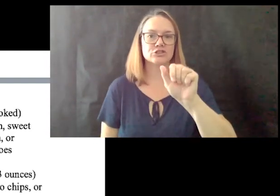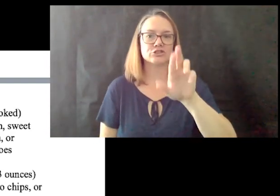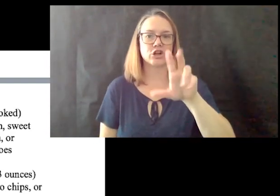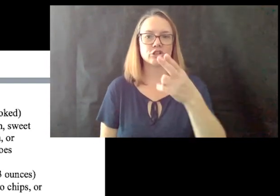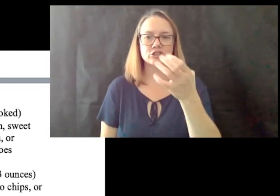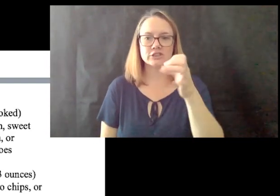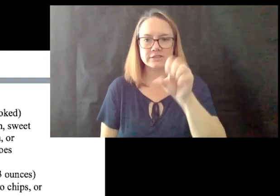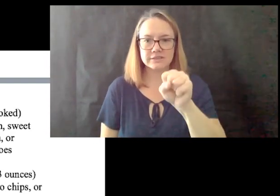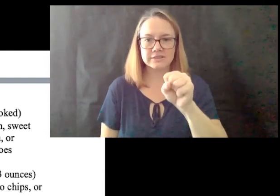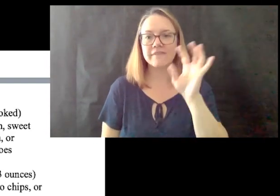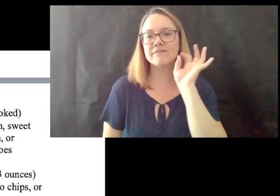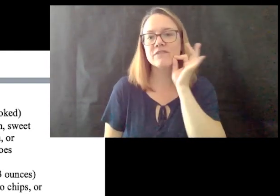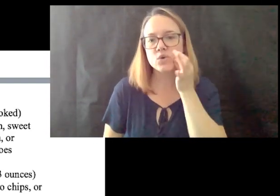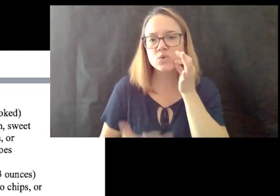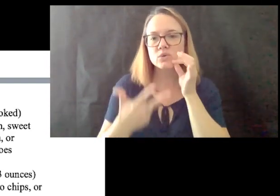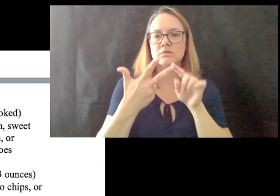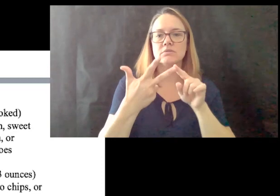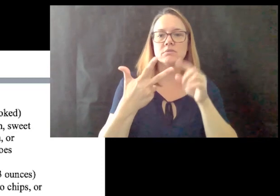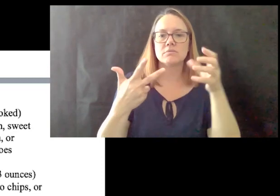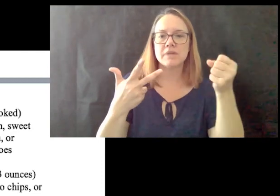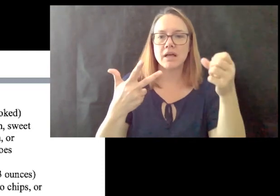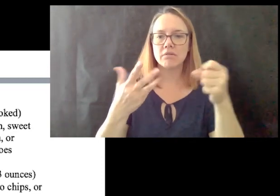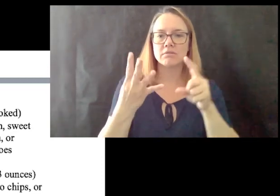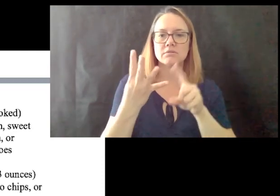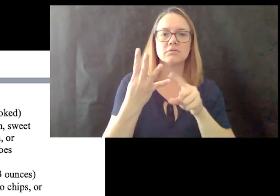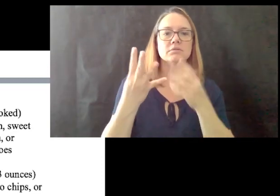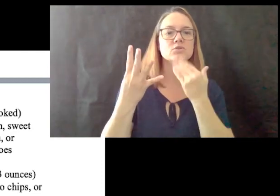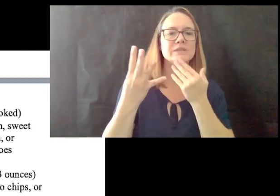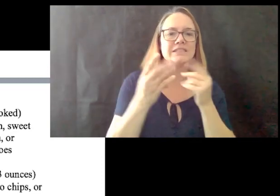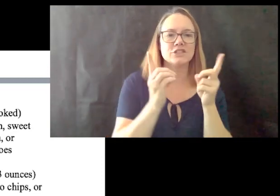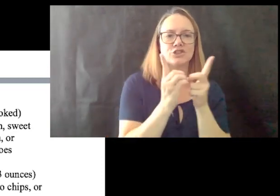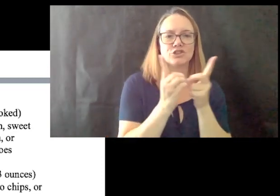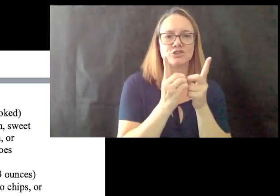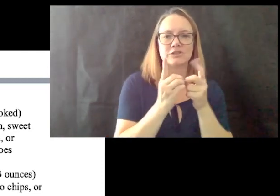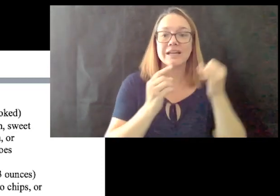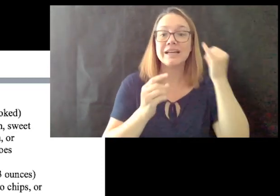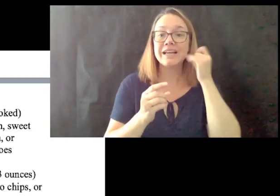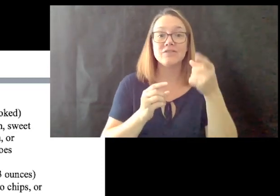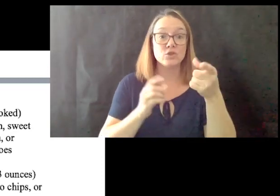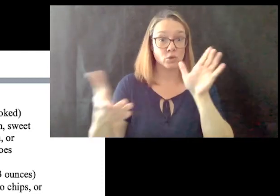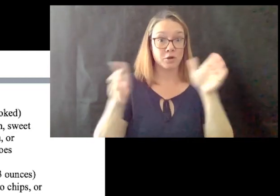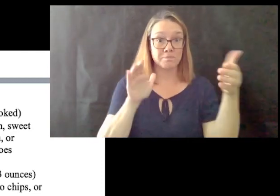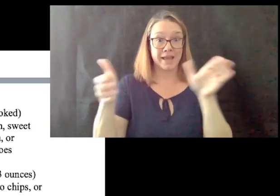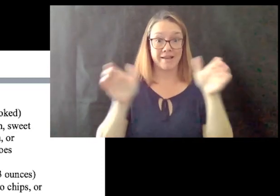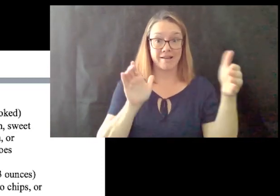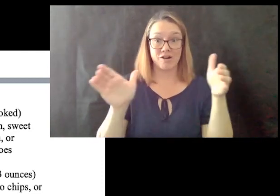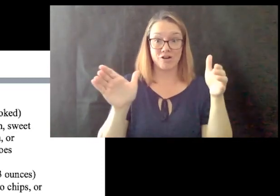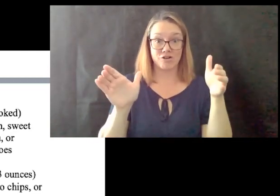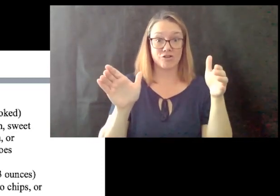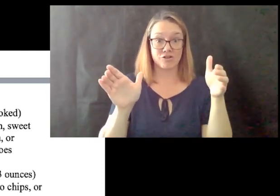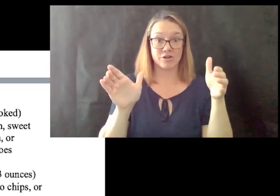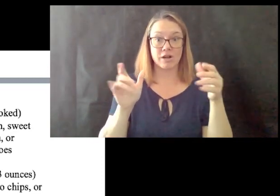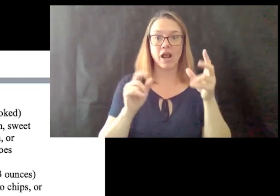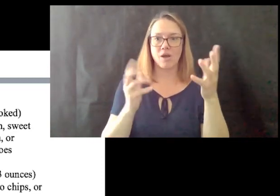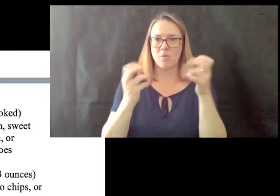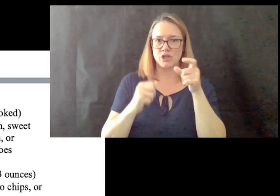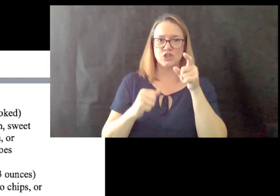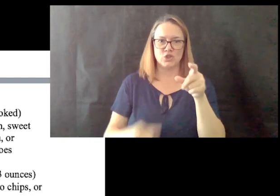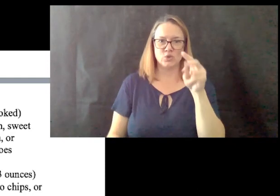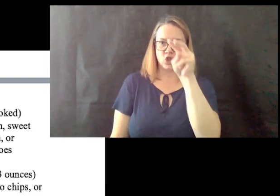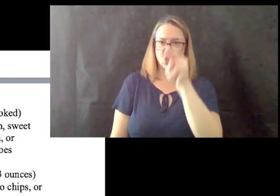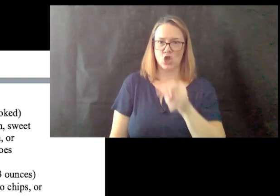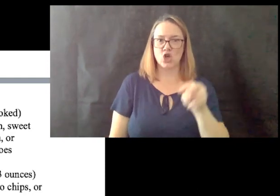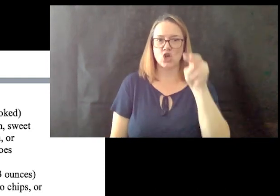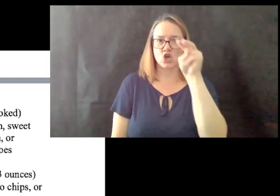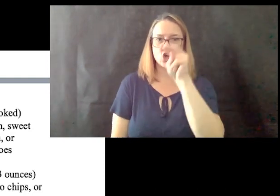milk, sweets, and dessert. But if you take a look at the items on this list and compare the amounts of the food, I want